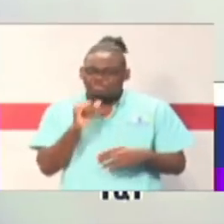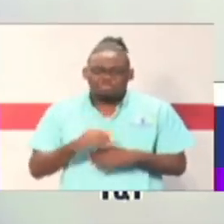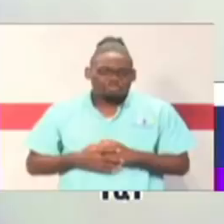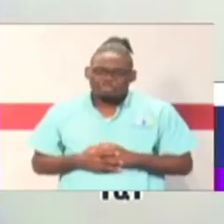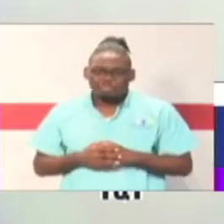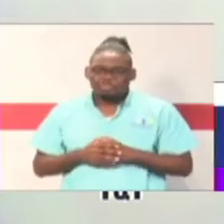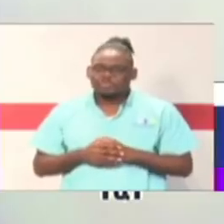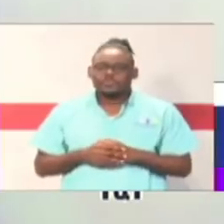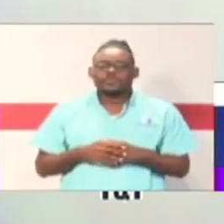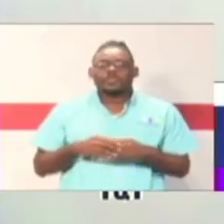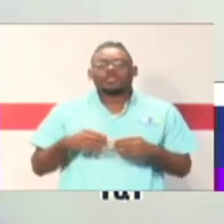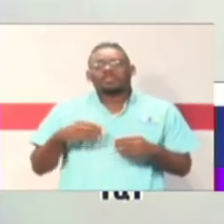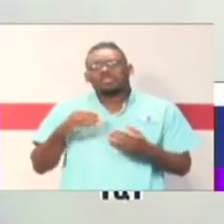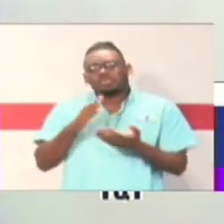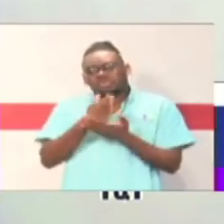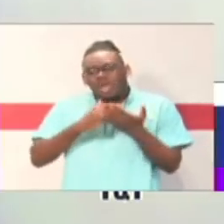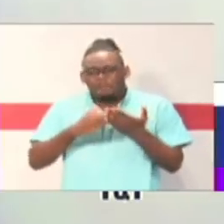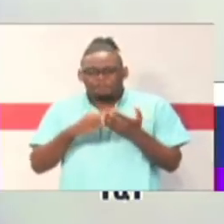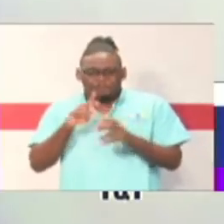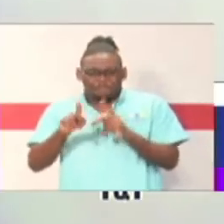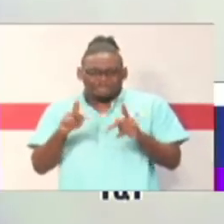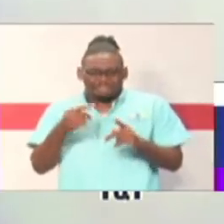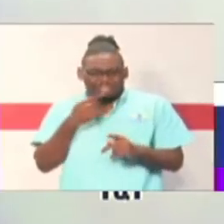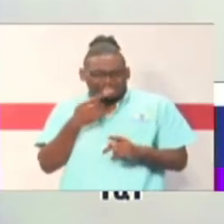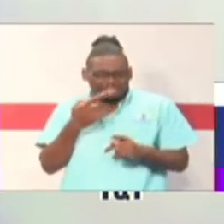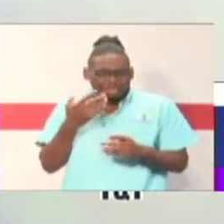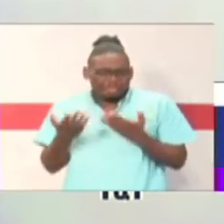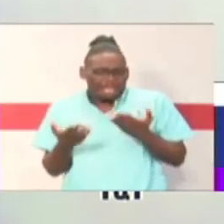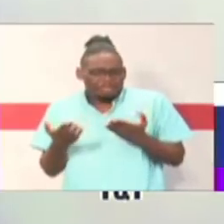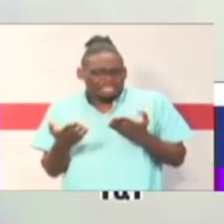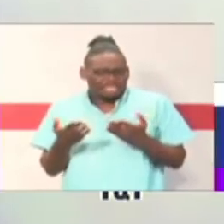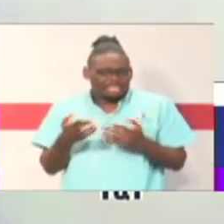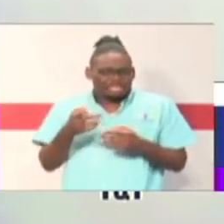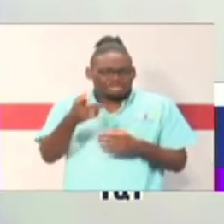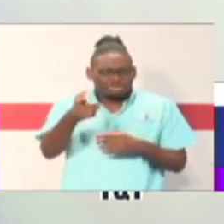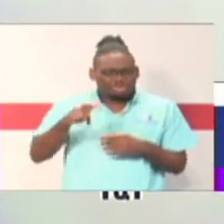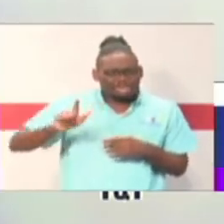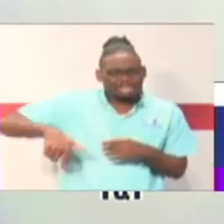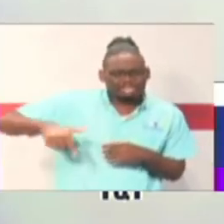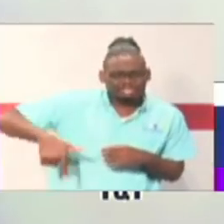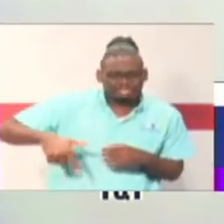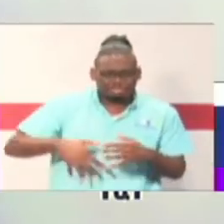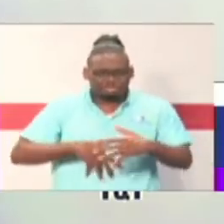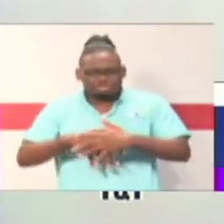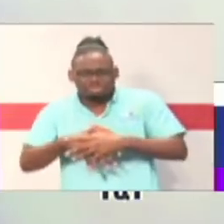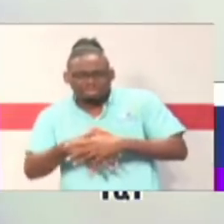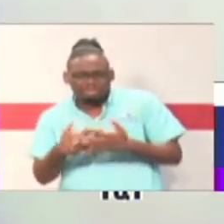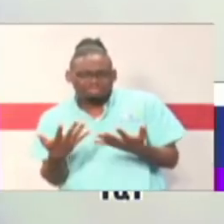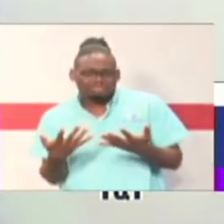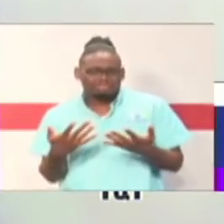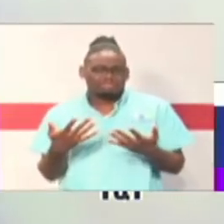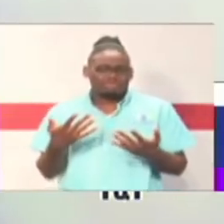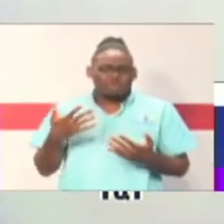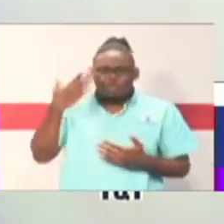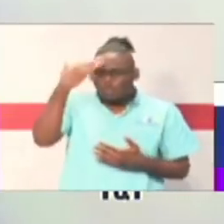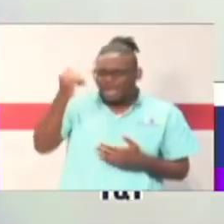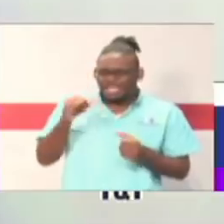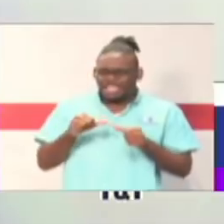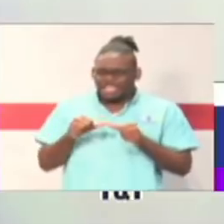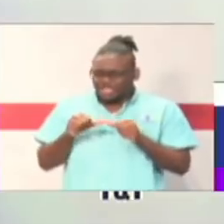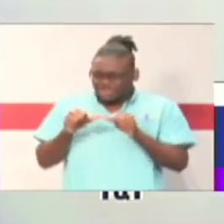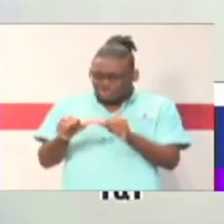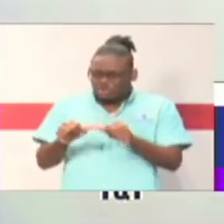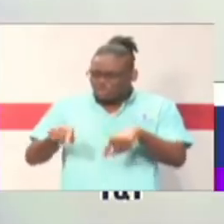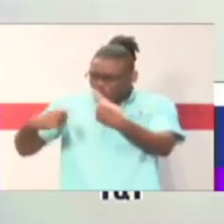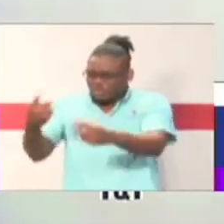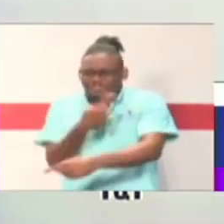are you going now to get the vaccine? But I don't want to go into hospital to deliver, contract COVID there, and then not be able to go